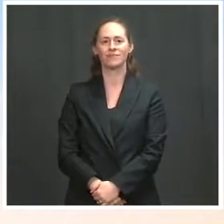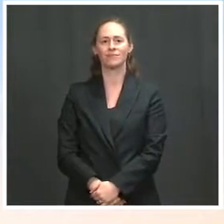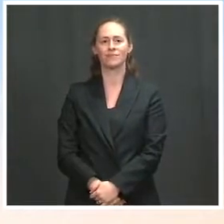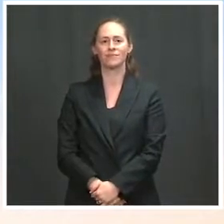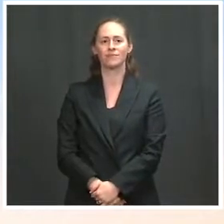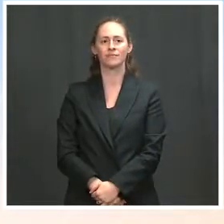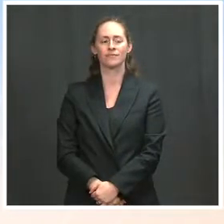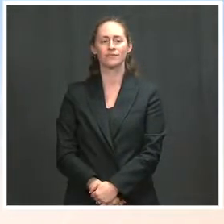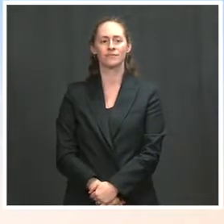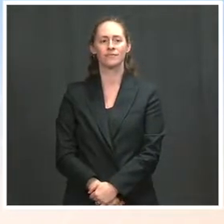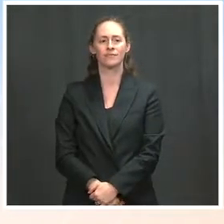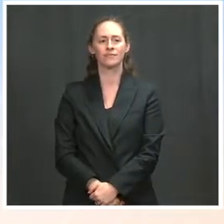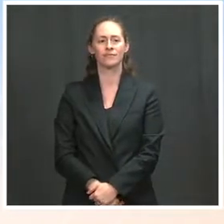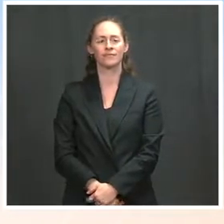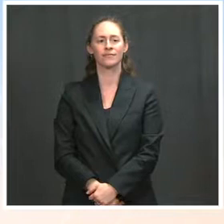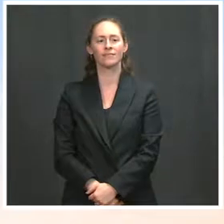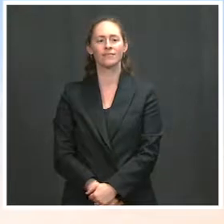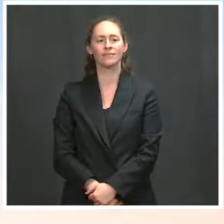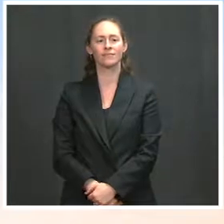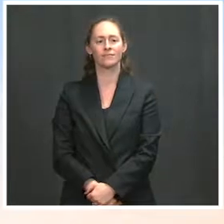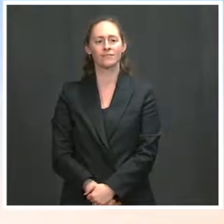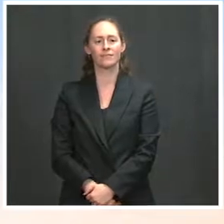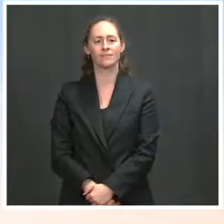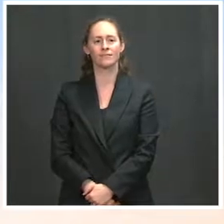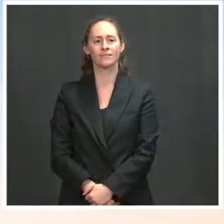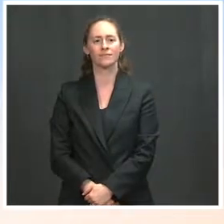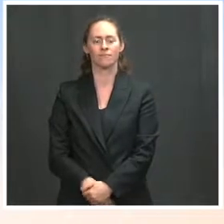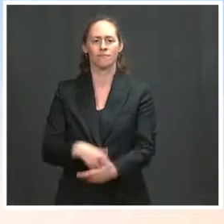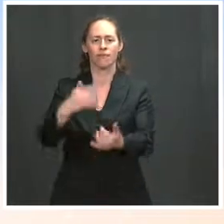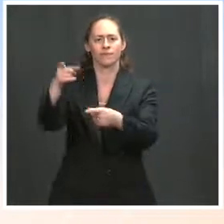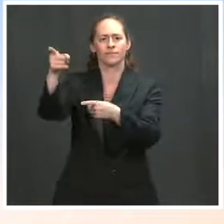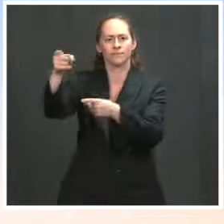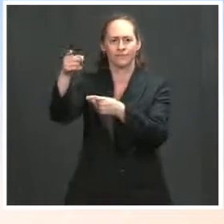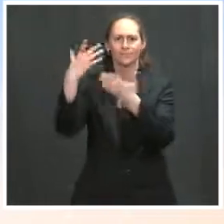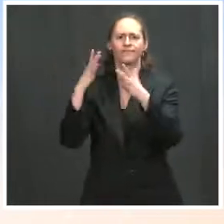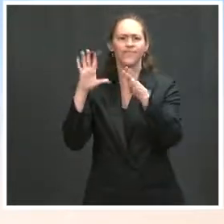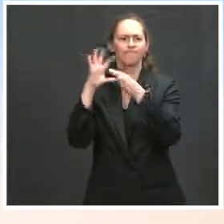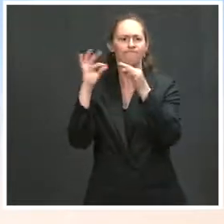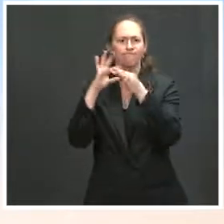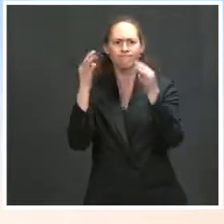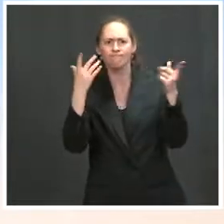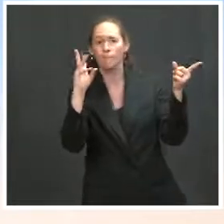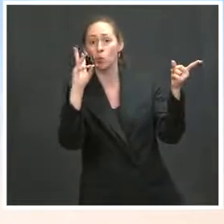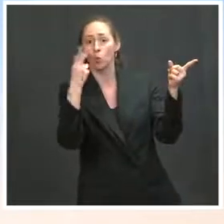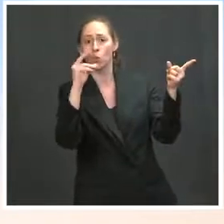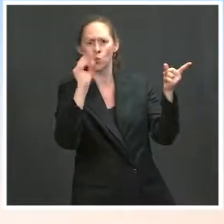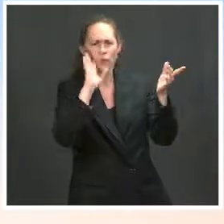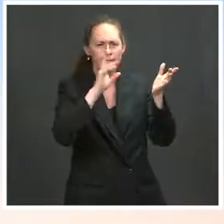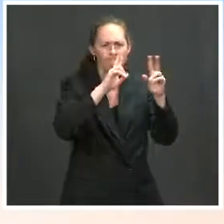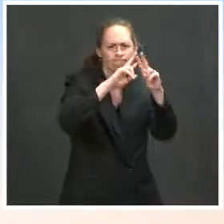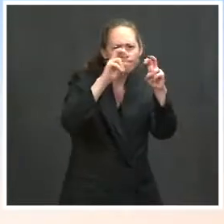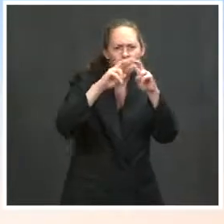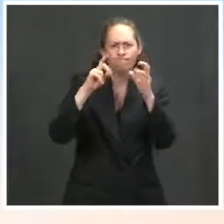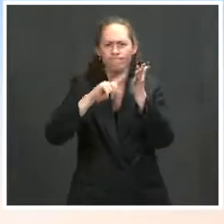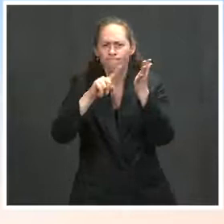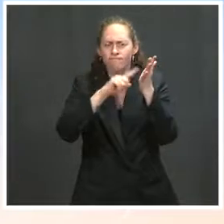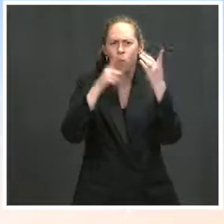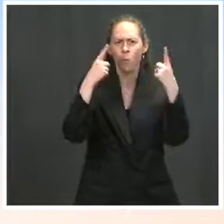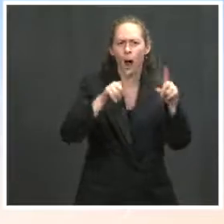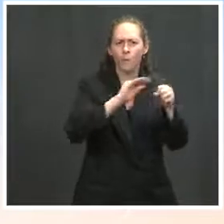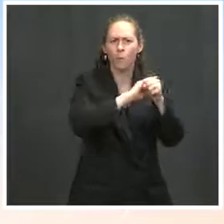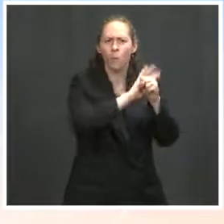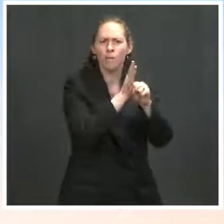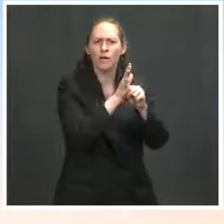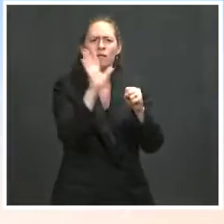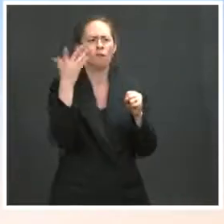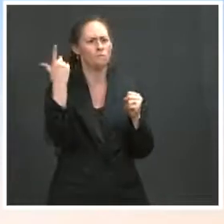focused on the WHO investigation into the origins. What changed from that to the president's statement today?